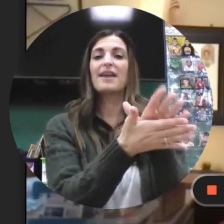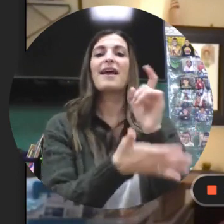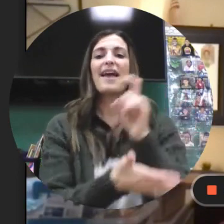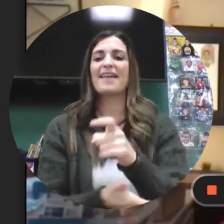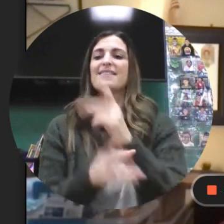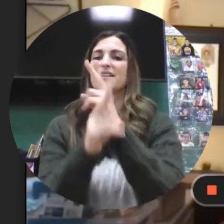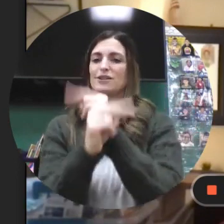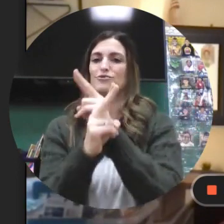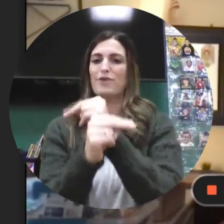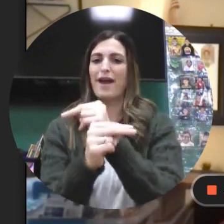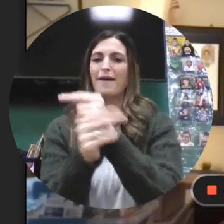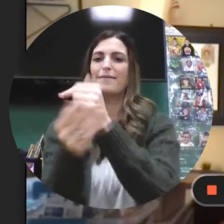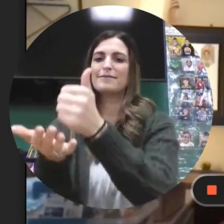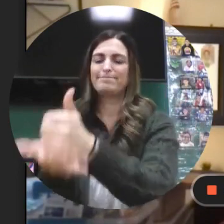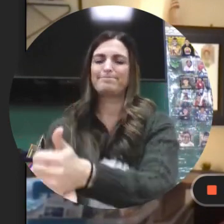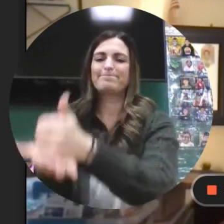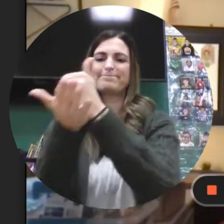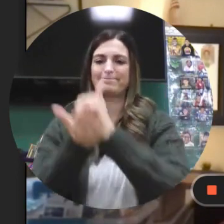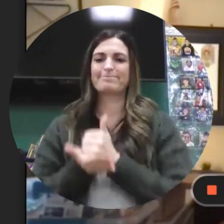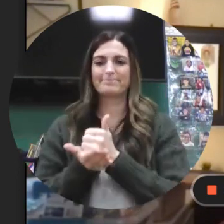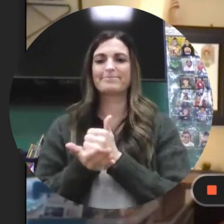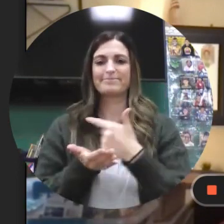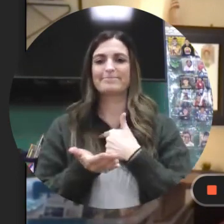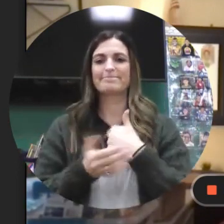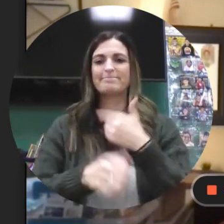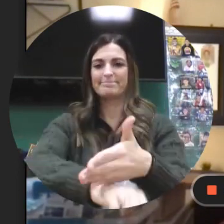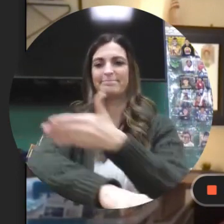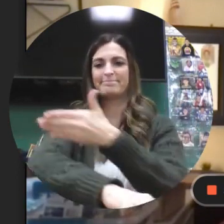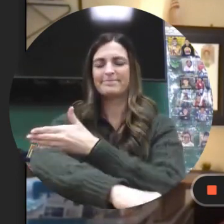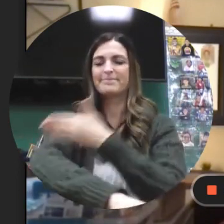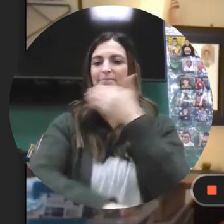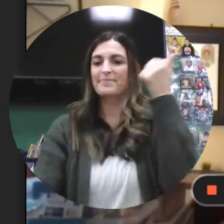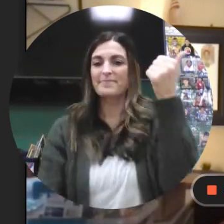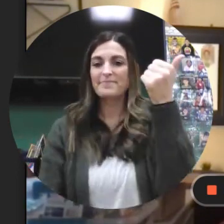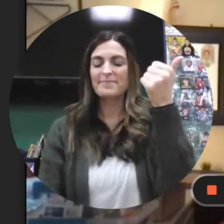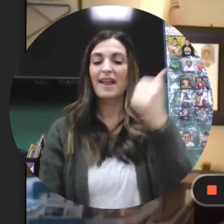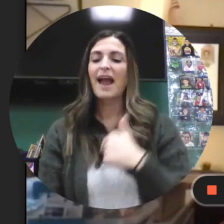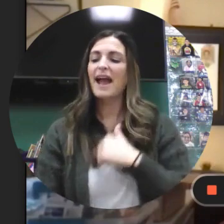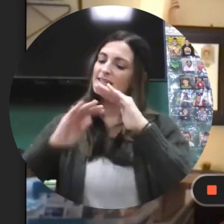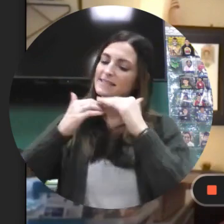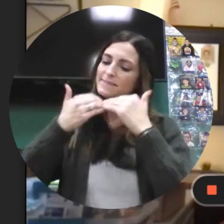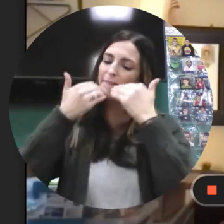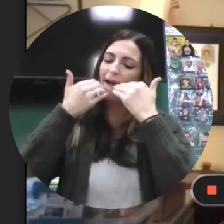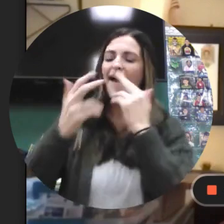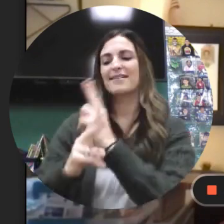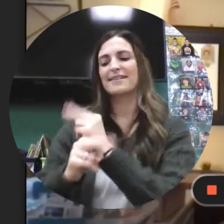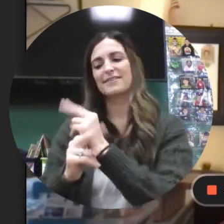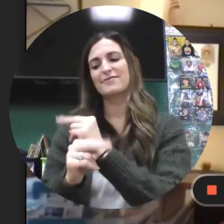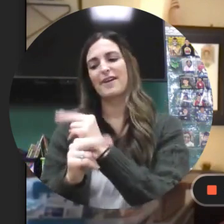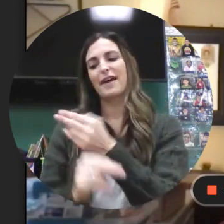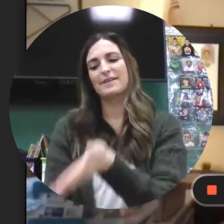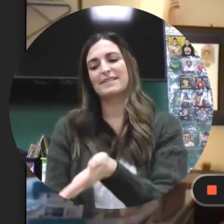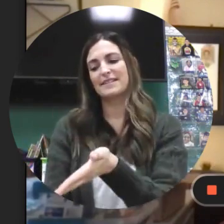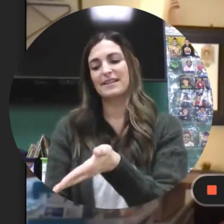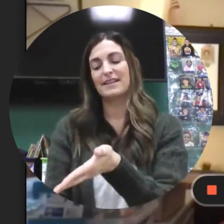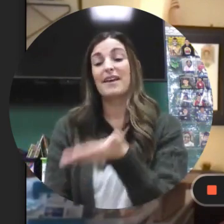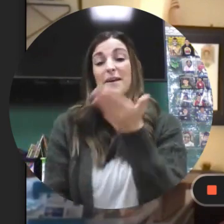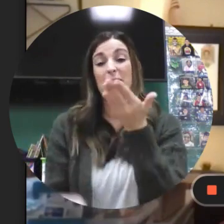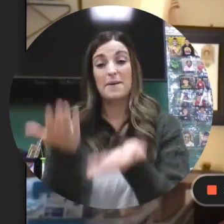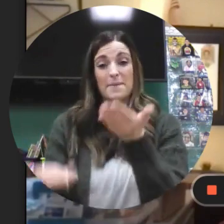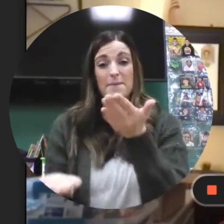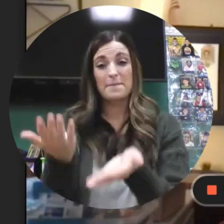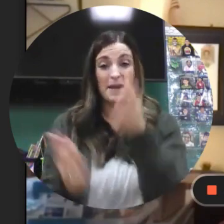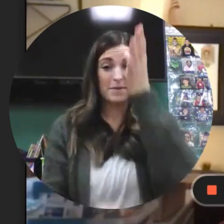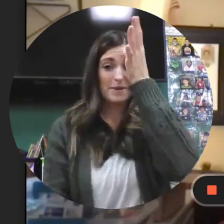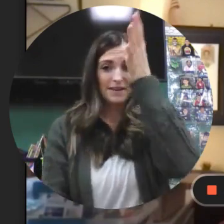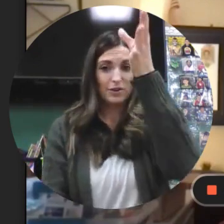right into that hole and made himself at home. I smiled at Lappy chewing the tag off my sweatshirt. Maybe Pierre really had sent